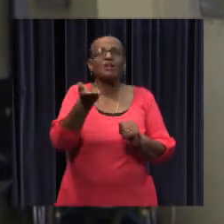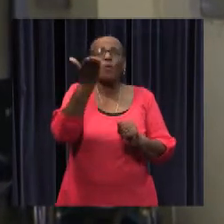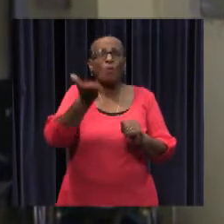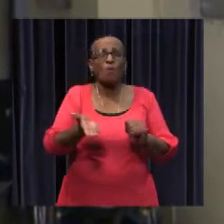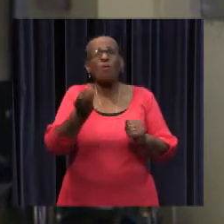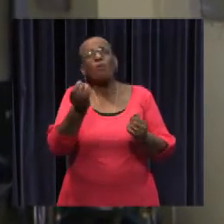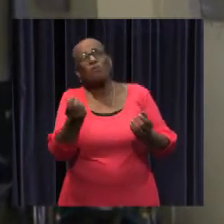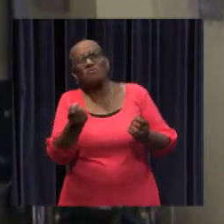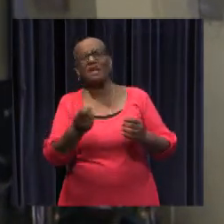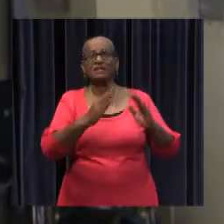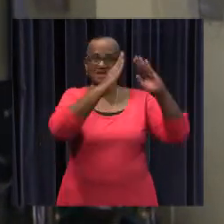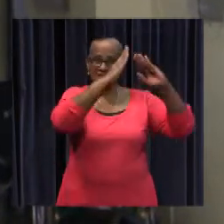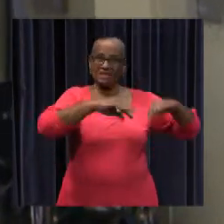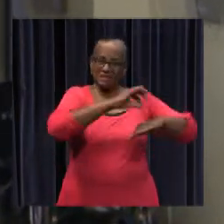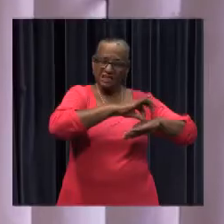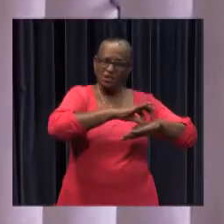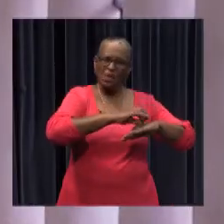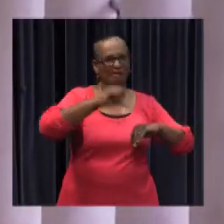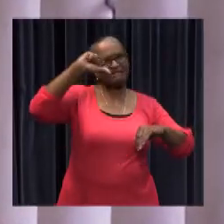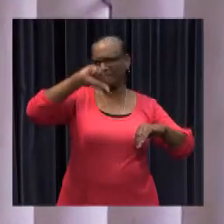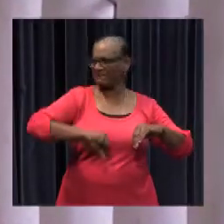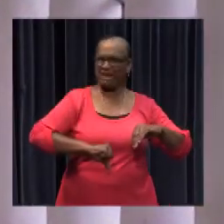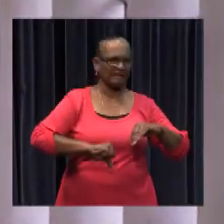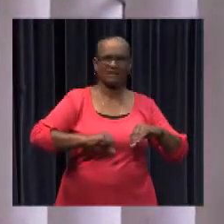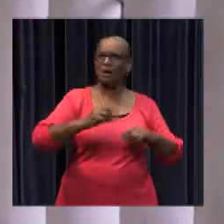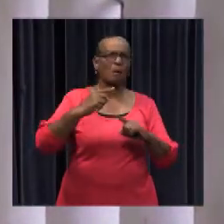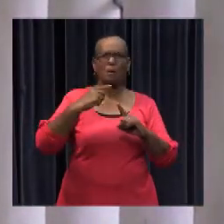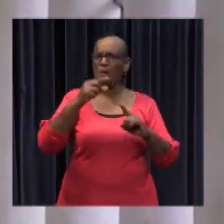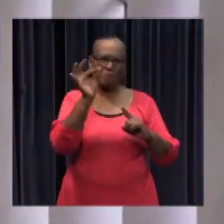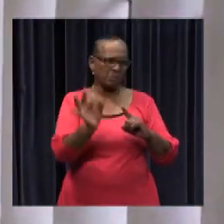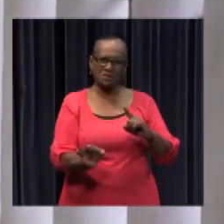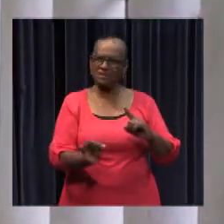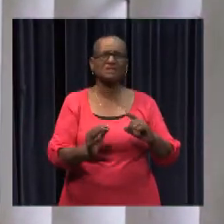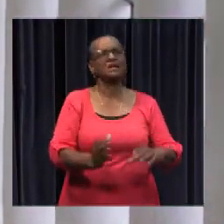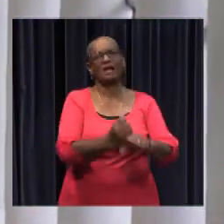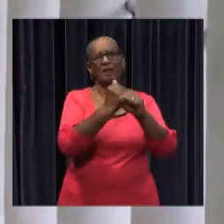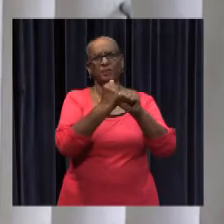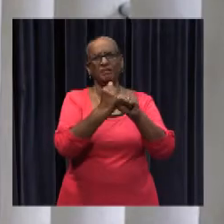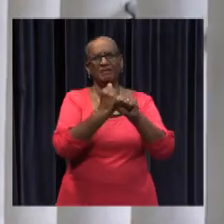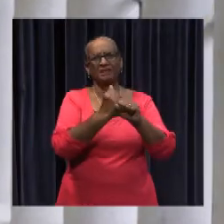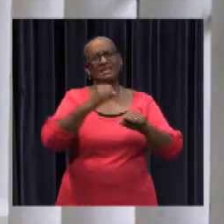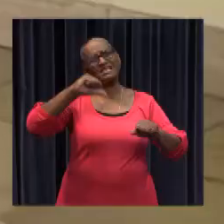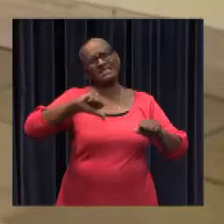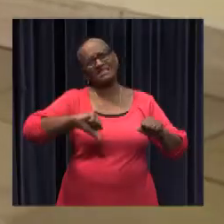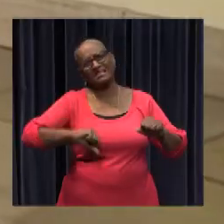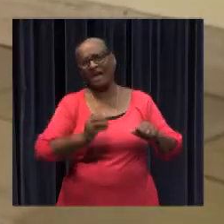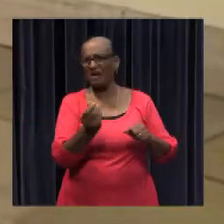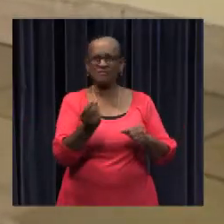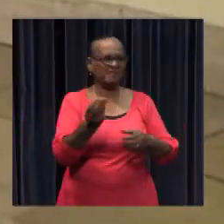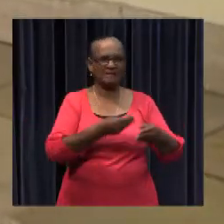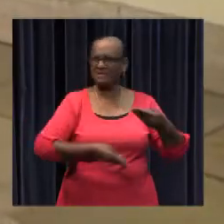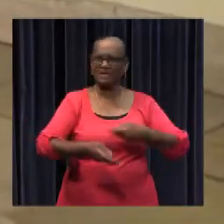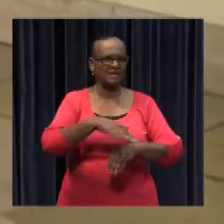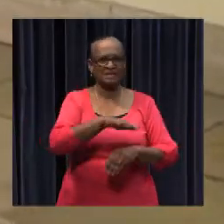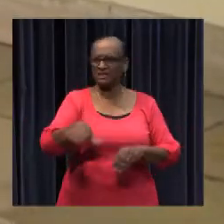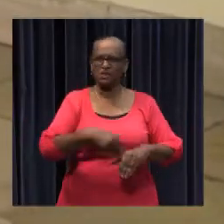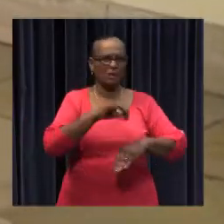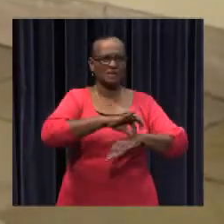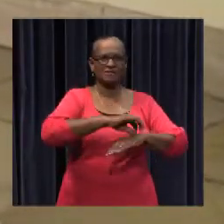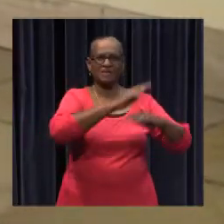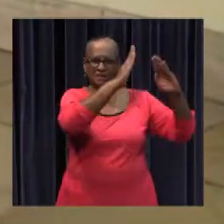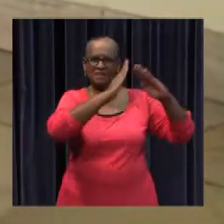as the solution to help the hospitals come out of their bad financial situation. The